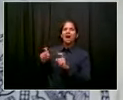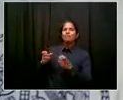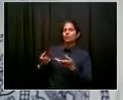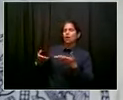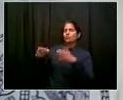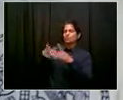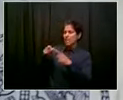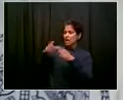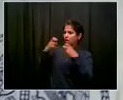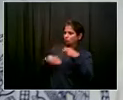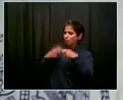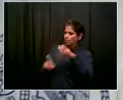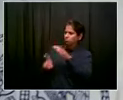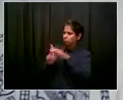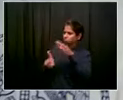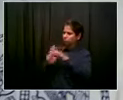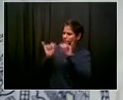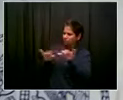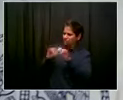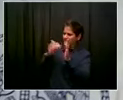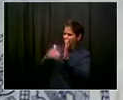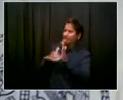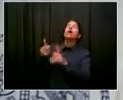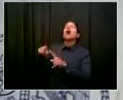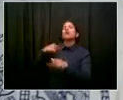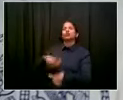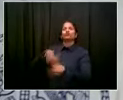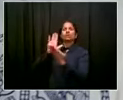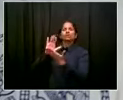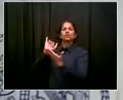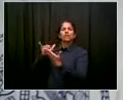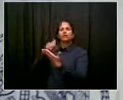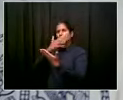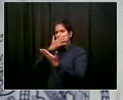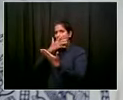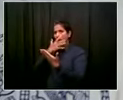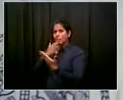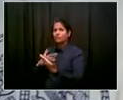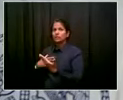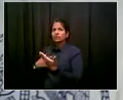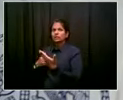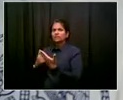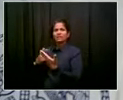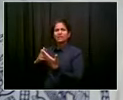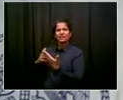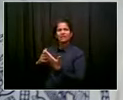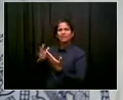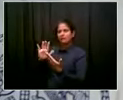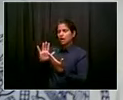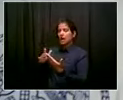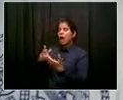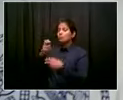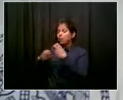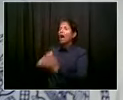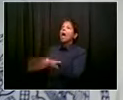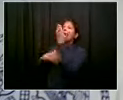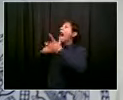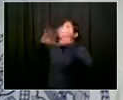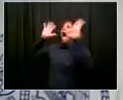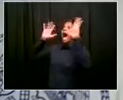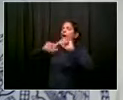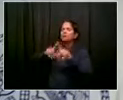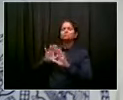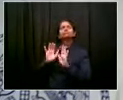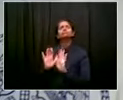we need a more peaceful dynamic in our communities so we've learned a lot of things in the last year or two and